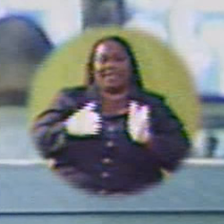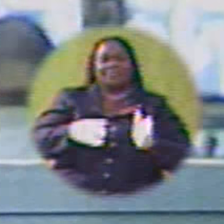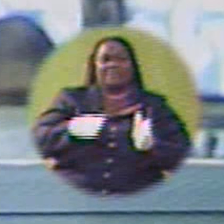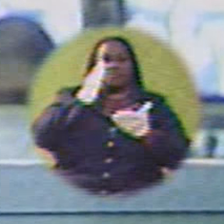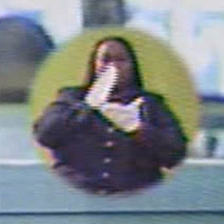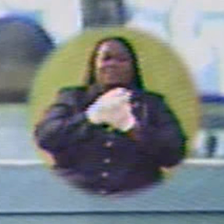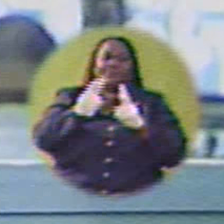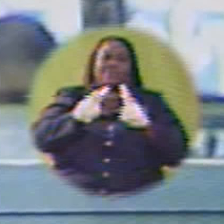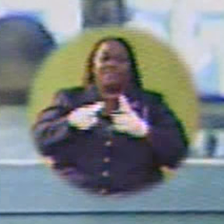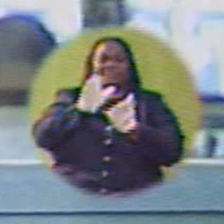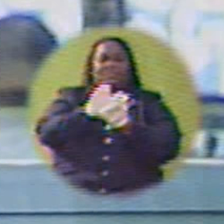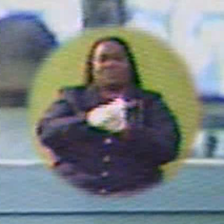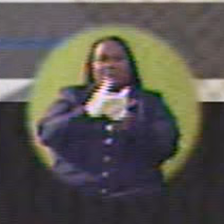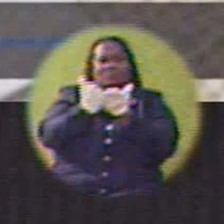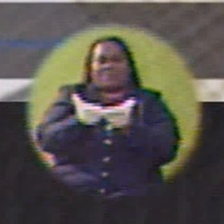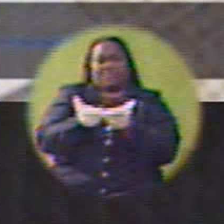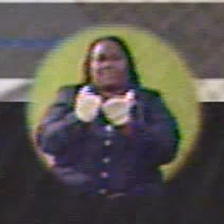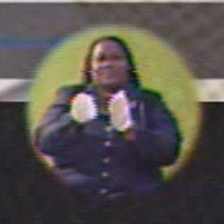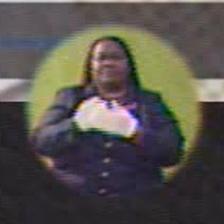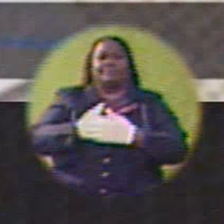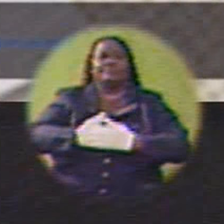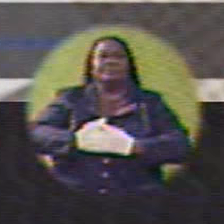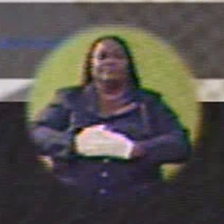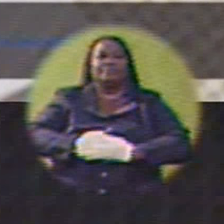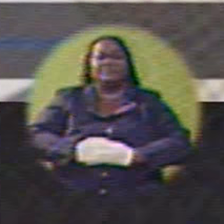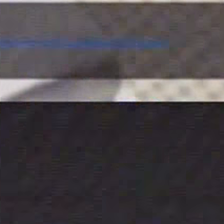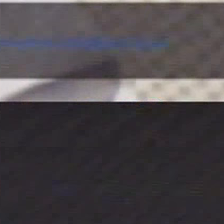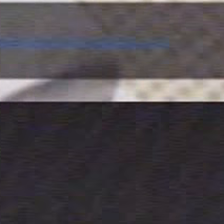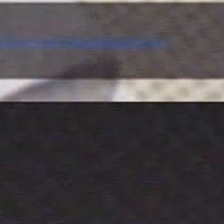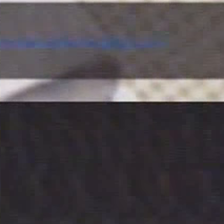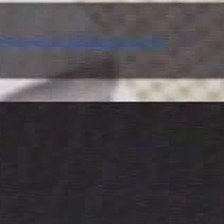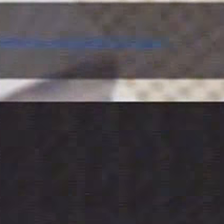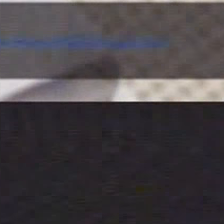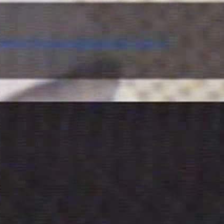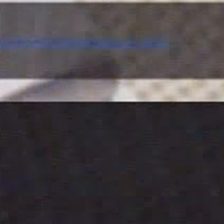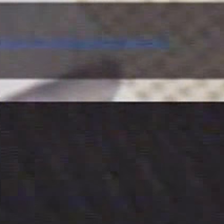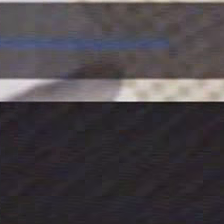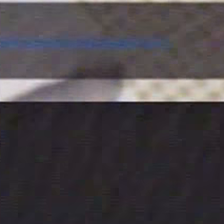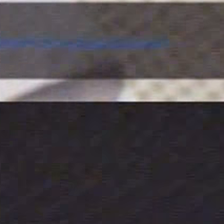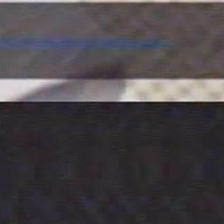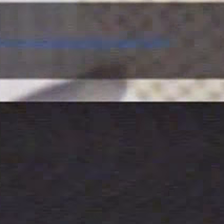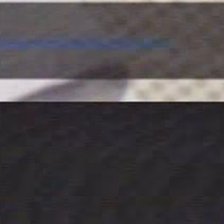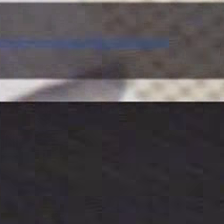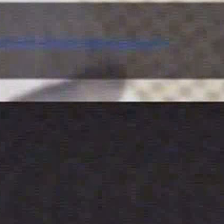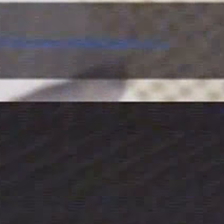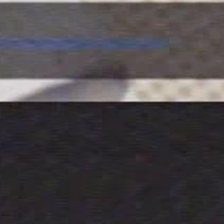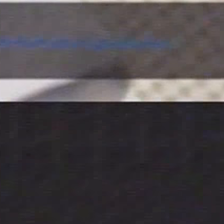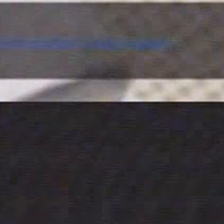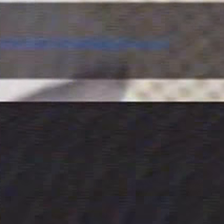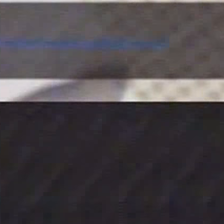in schools. The ministry has taken a zero tolerance approach